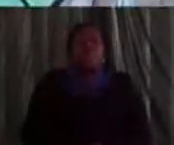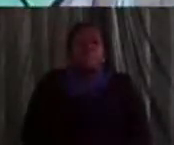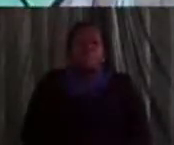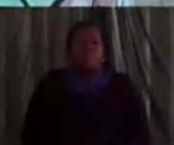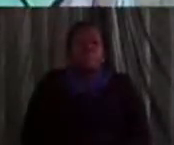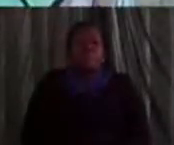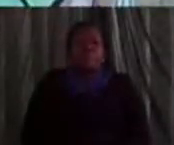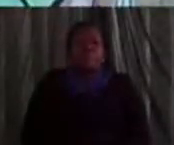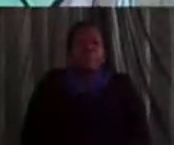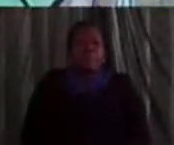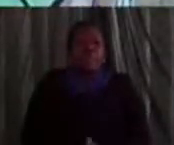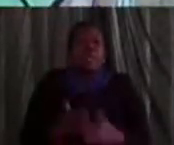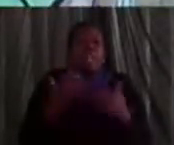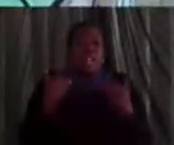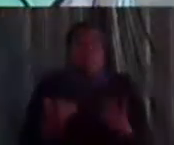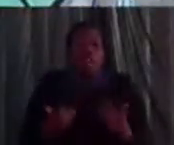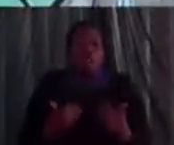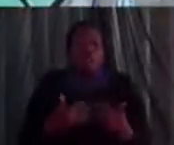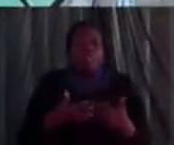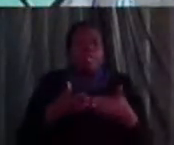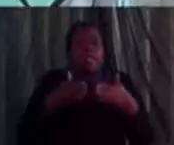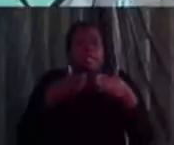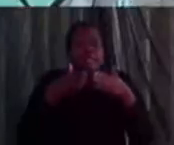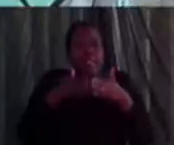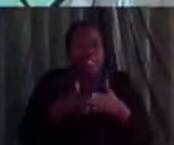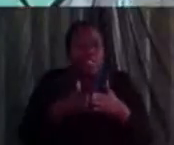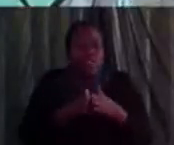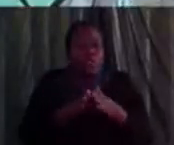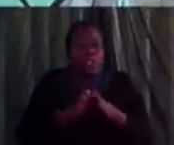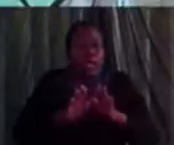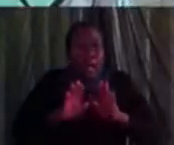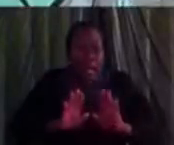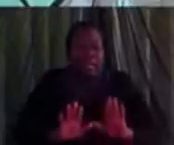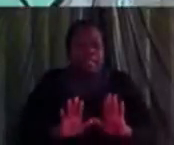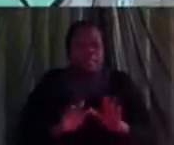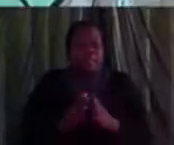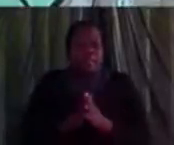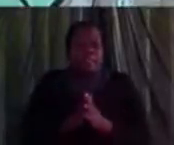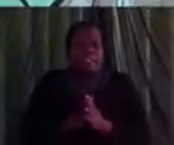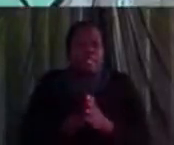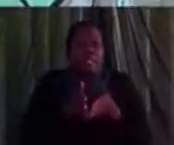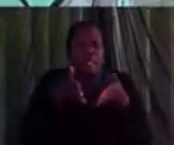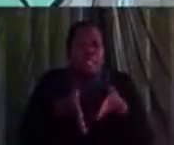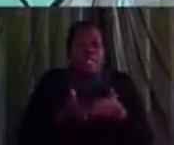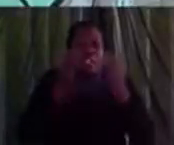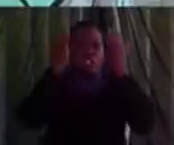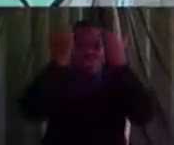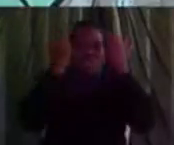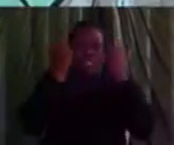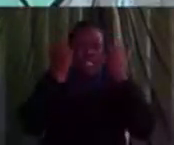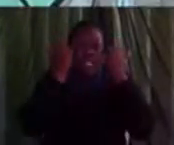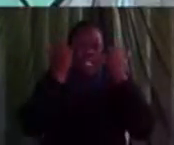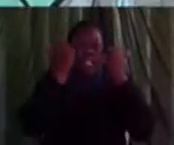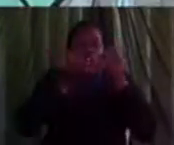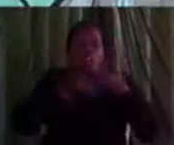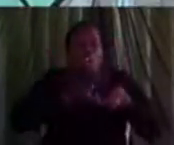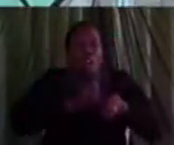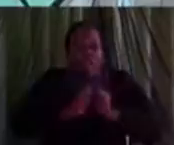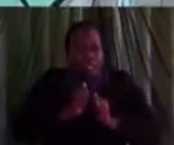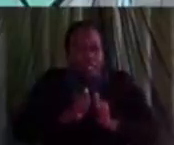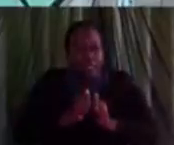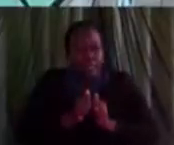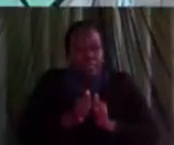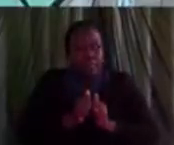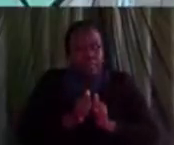Now, sexual harassment. In the Judiciary Code of Conduct, sexual harassment has